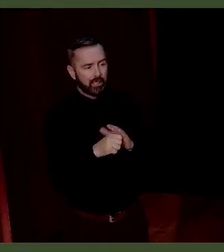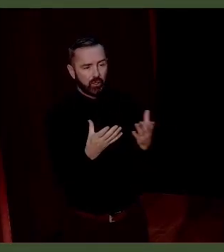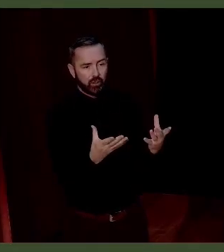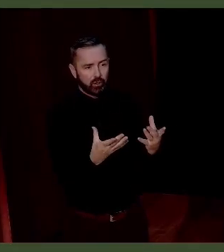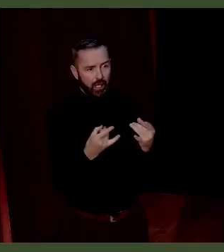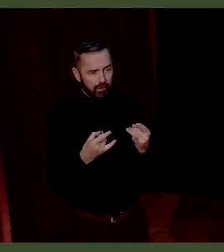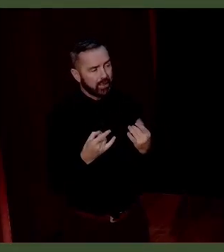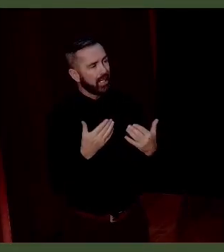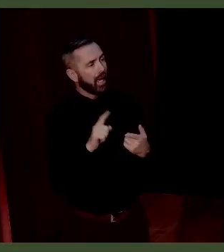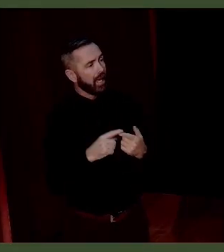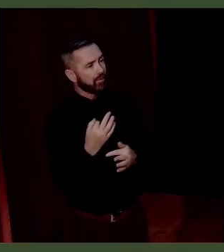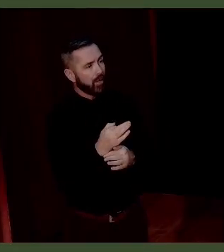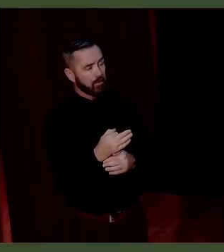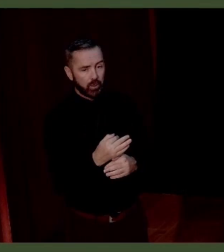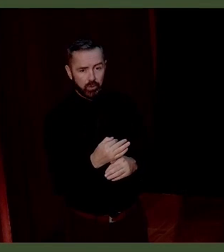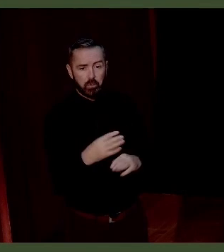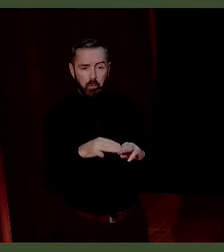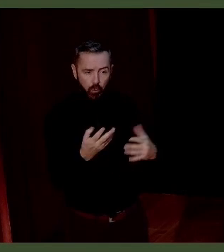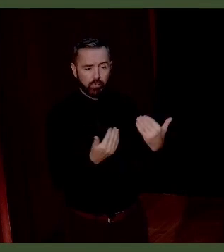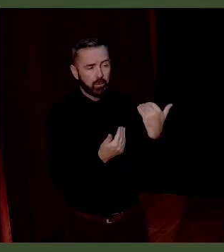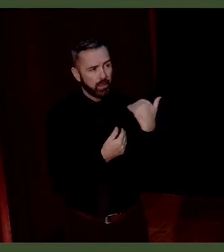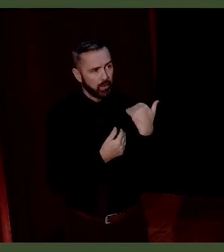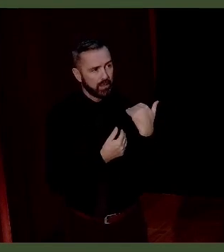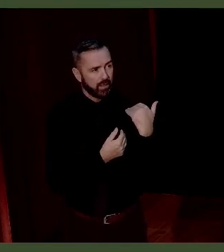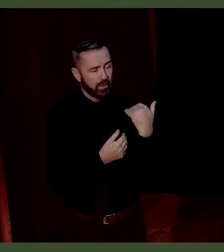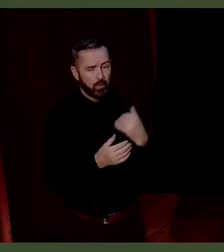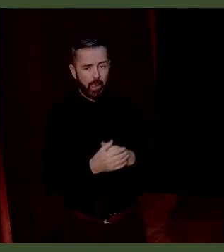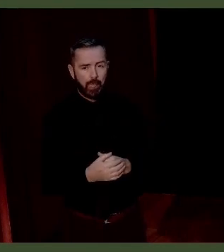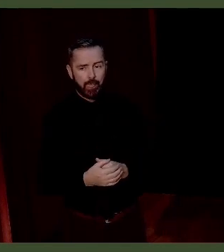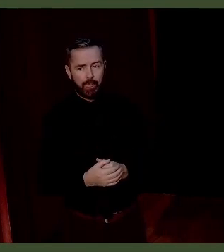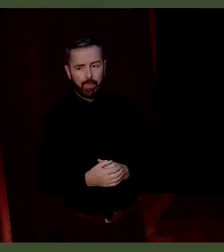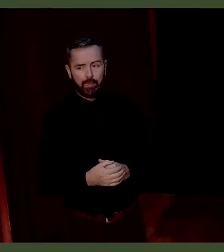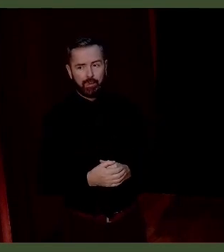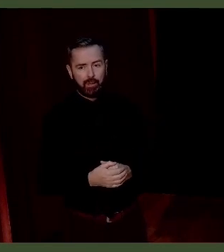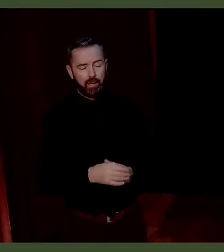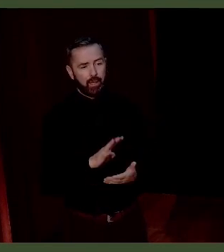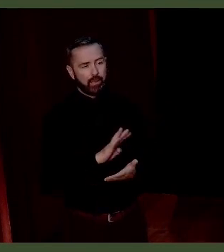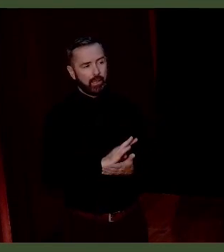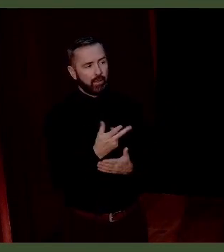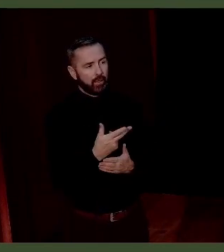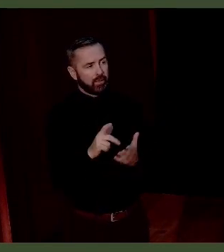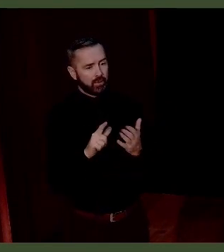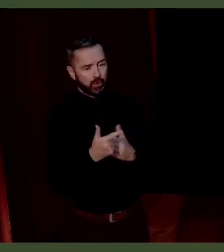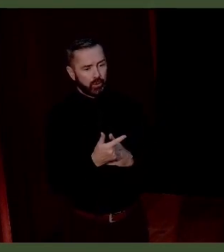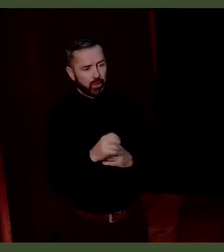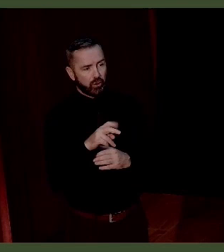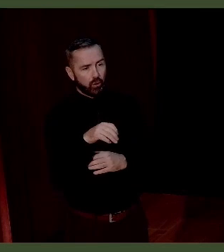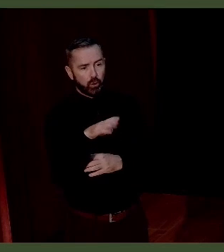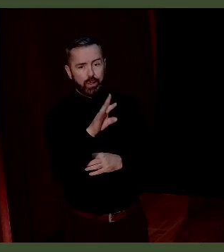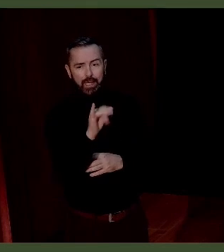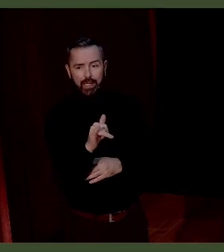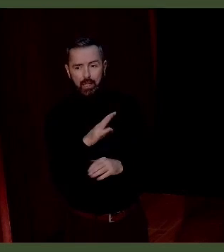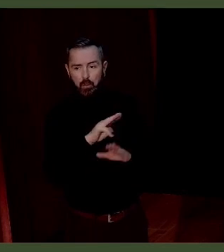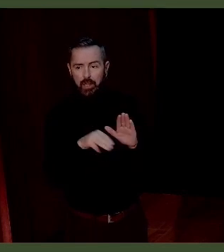are expected to assume major responsibilities. In 1932, Sean T. O'Kelly, who was Minister for